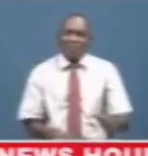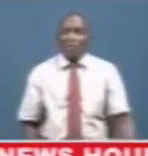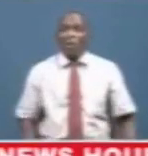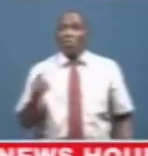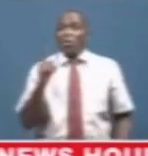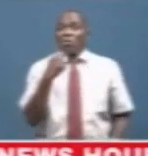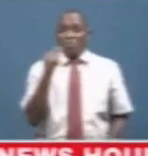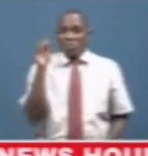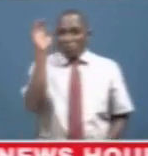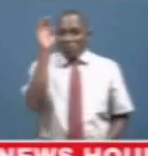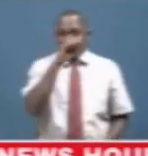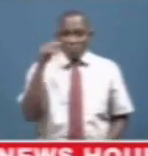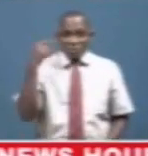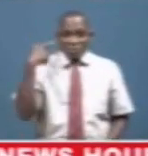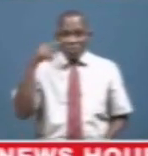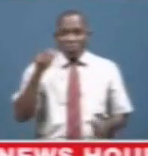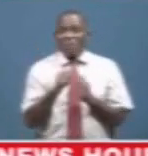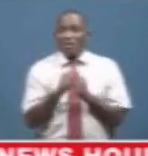criminal.